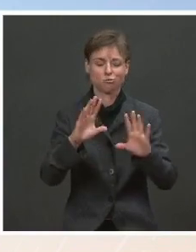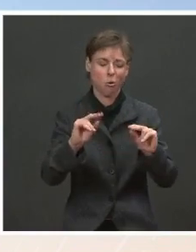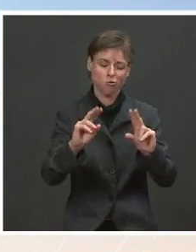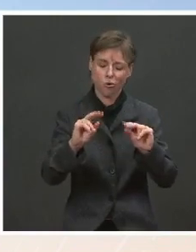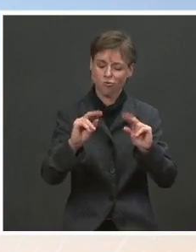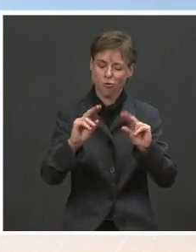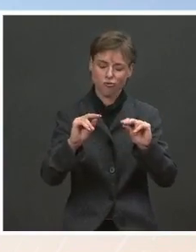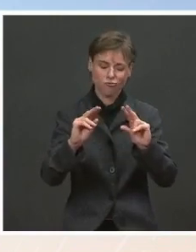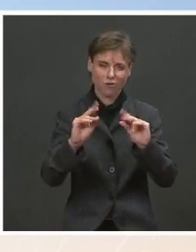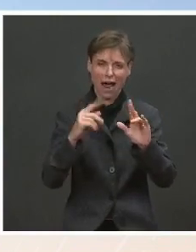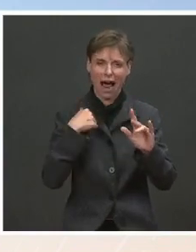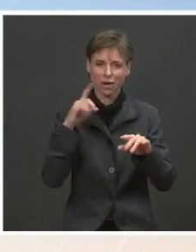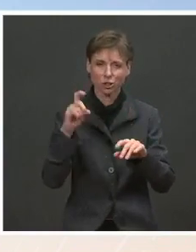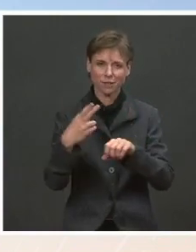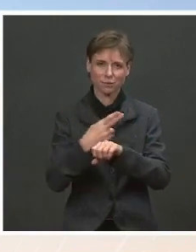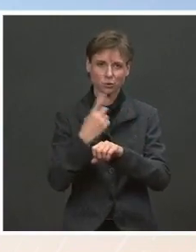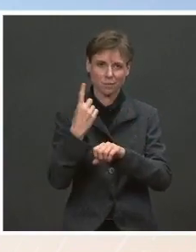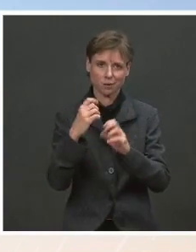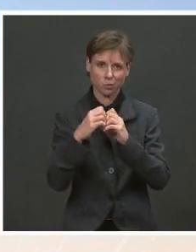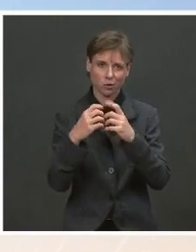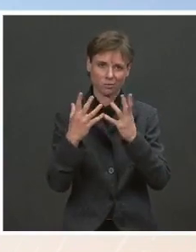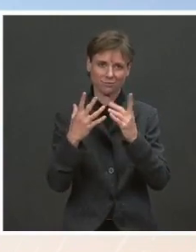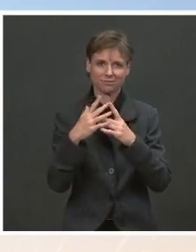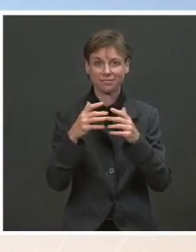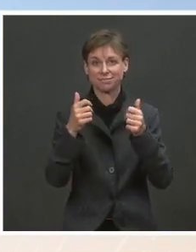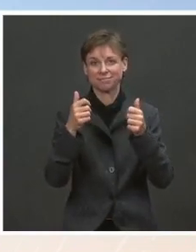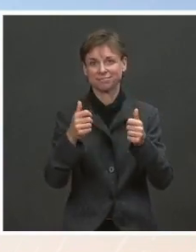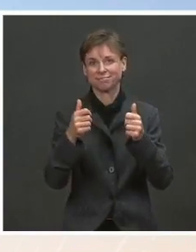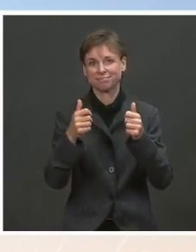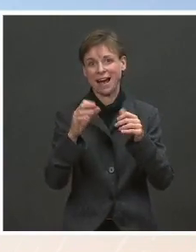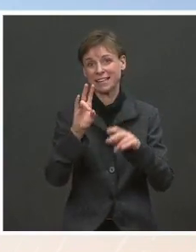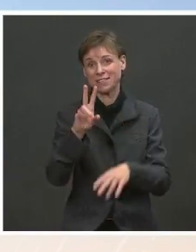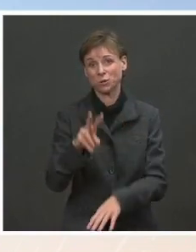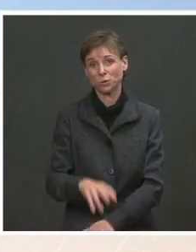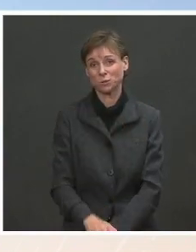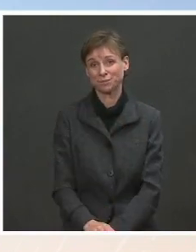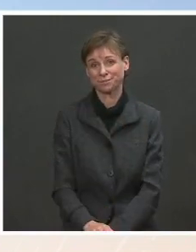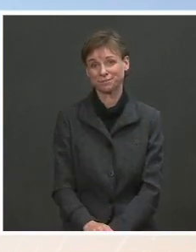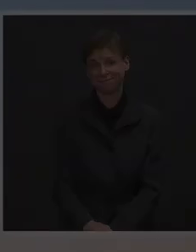Okay. should have used something more, 572 something. Thank you. Thank you.